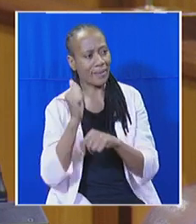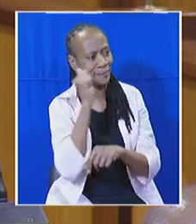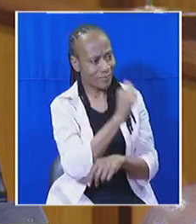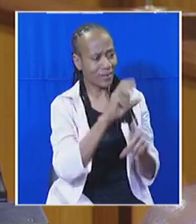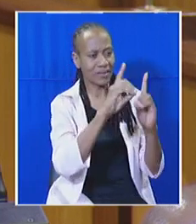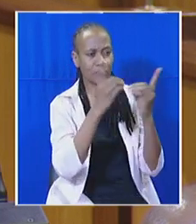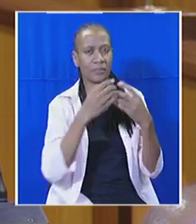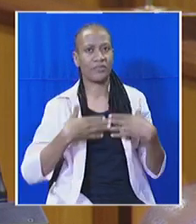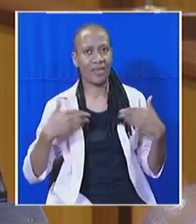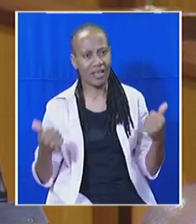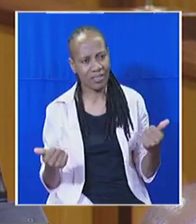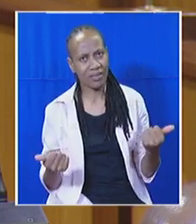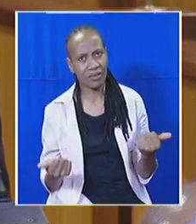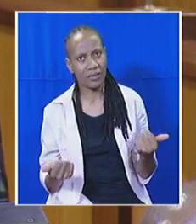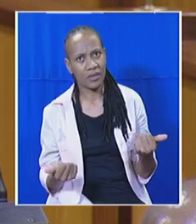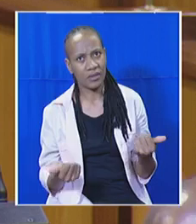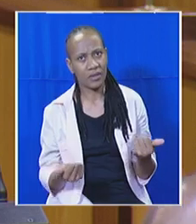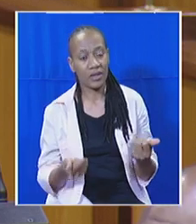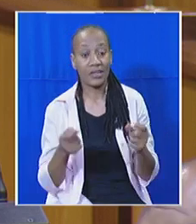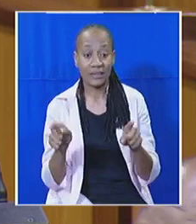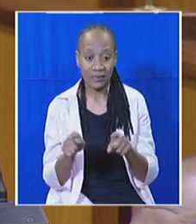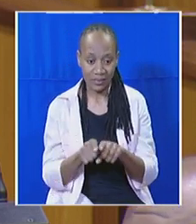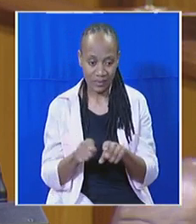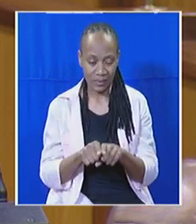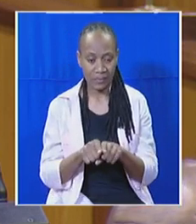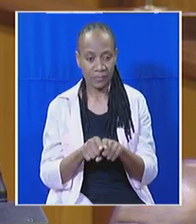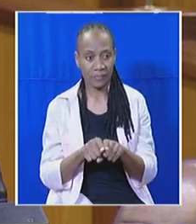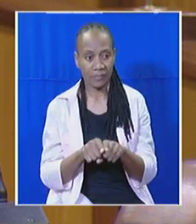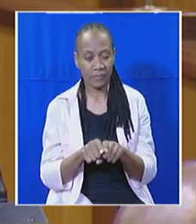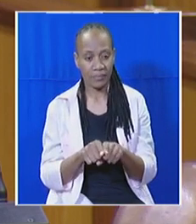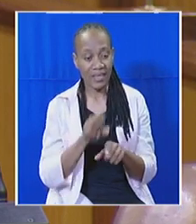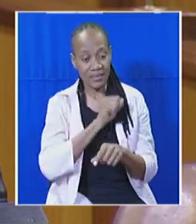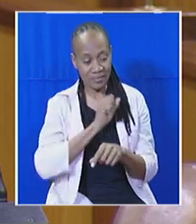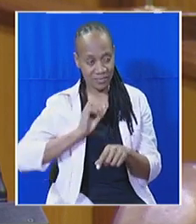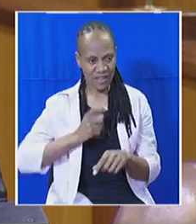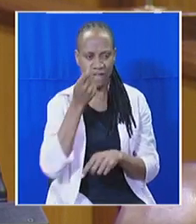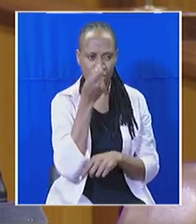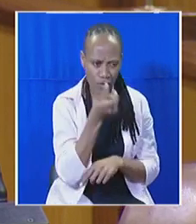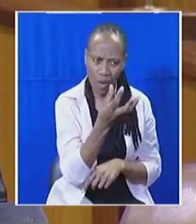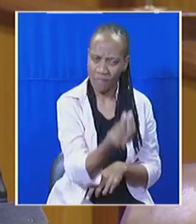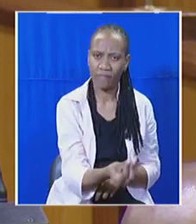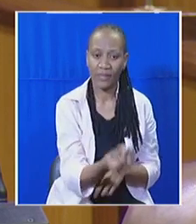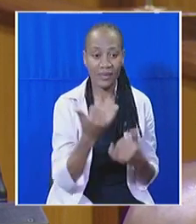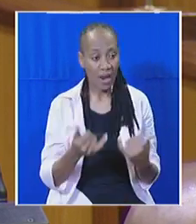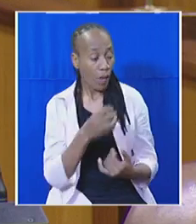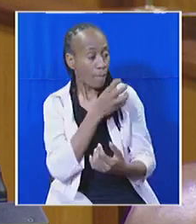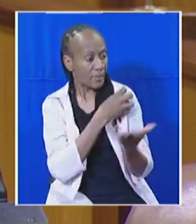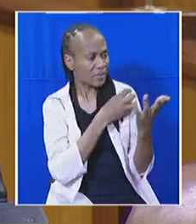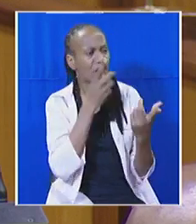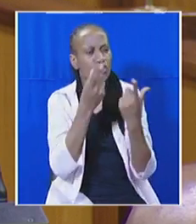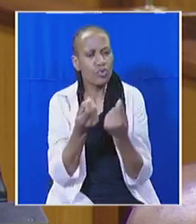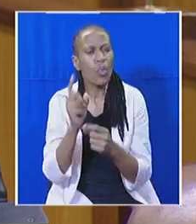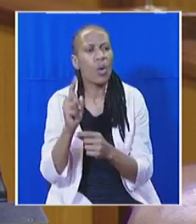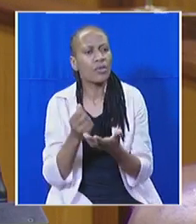Delivery Mechanism and alleviation of human resource shortage, what priority is the Minister giving to this